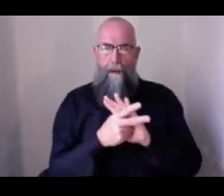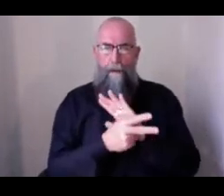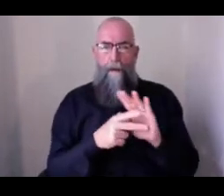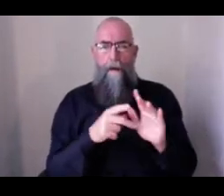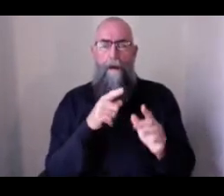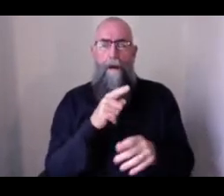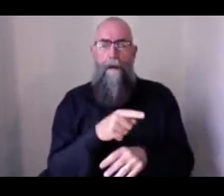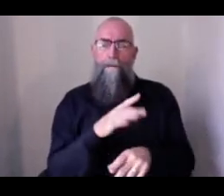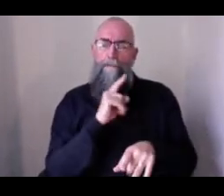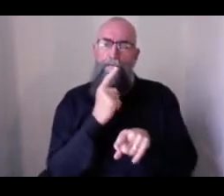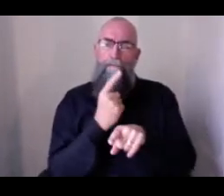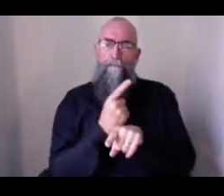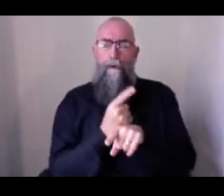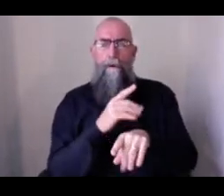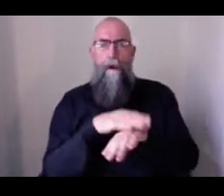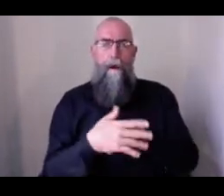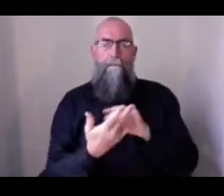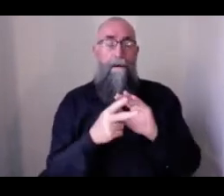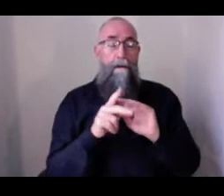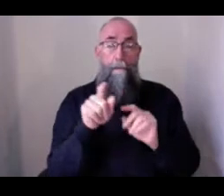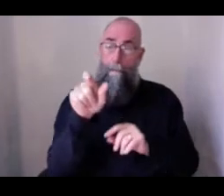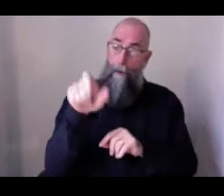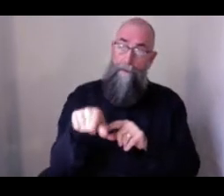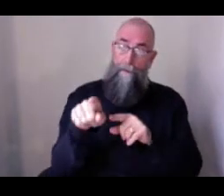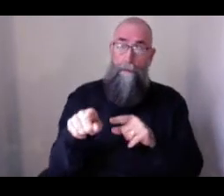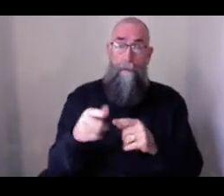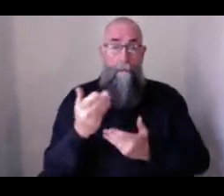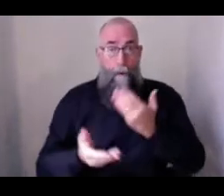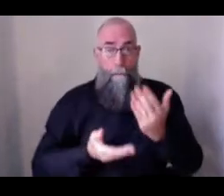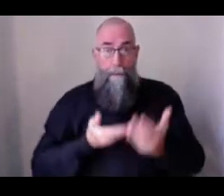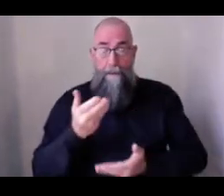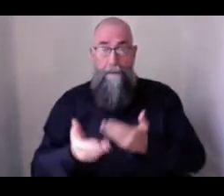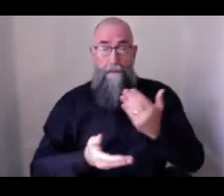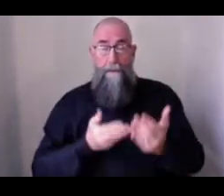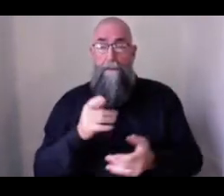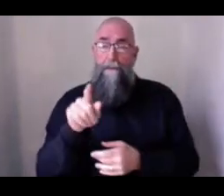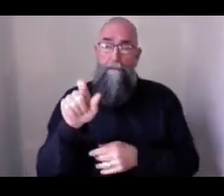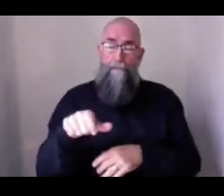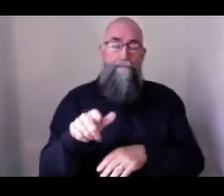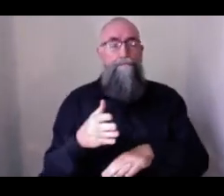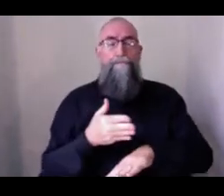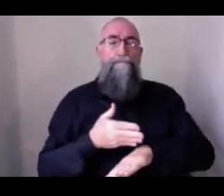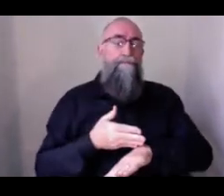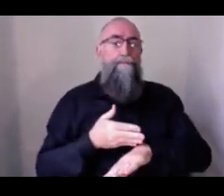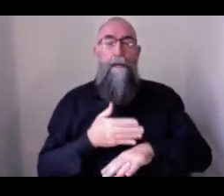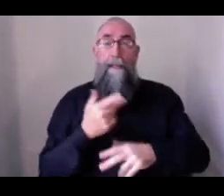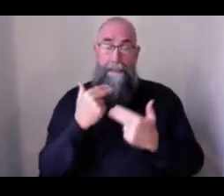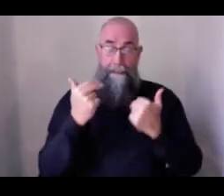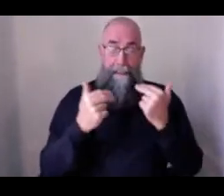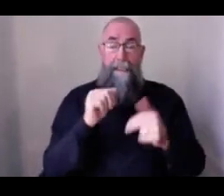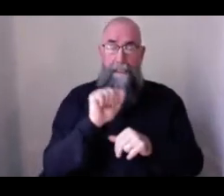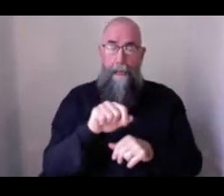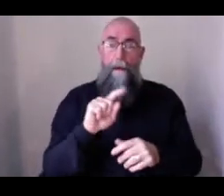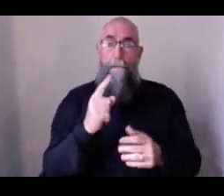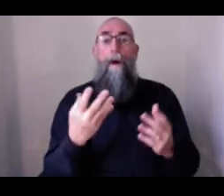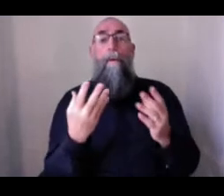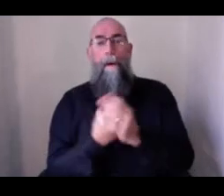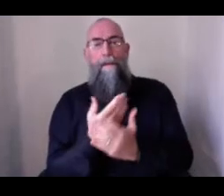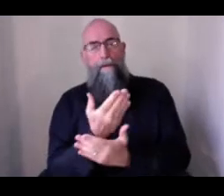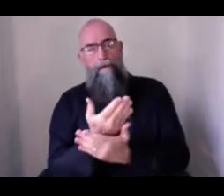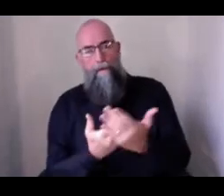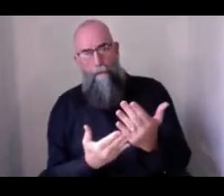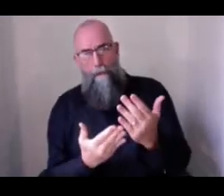of where the performer is not only singing, but there is also storytelling through visualization along with singing. Yeah, I think that does